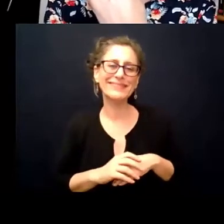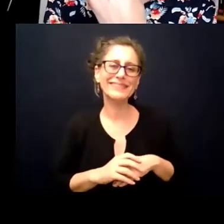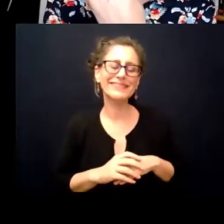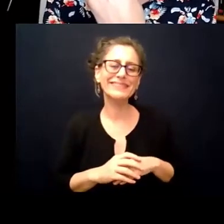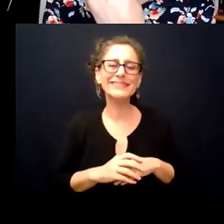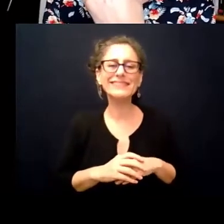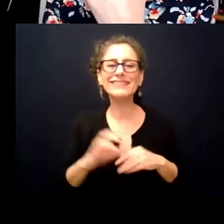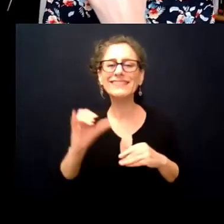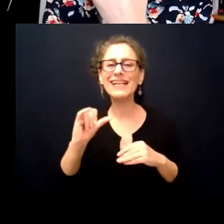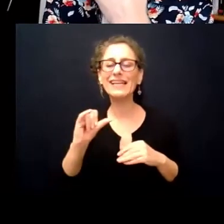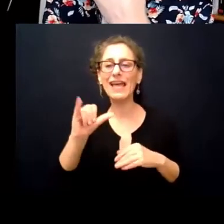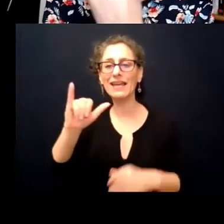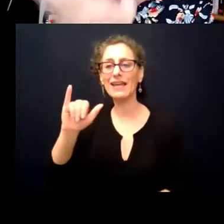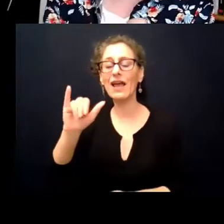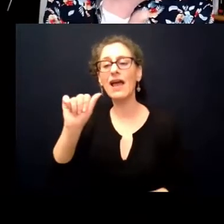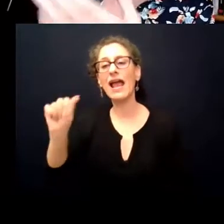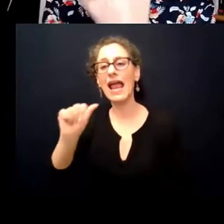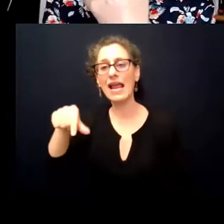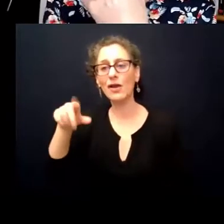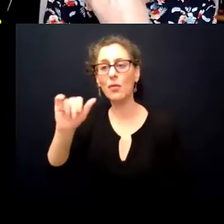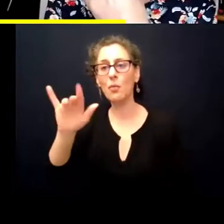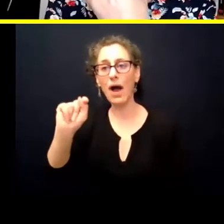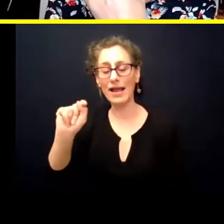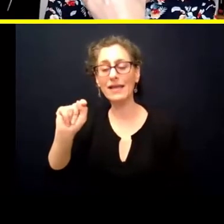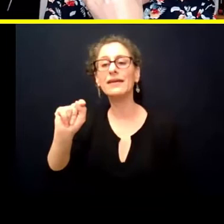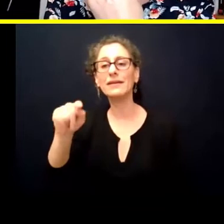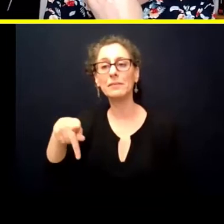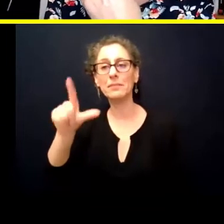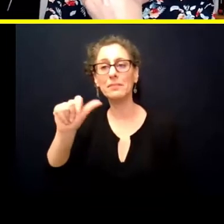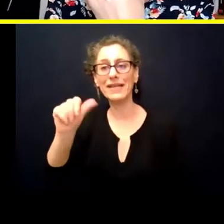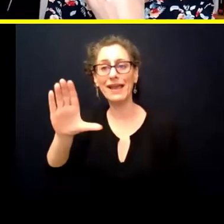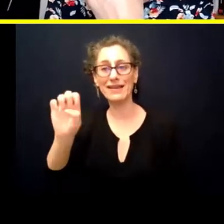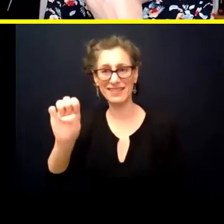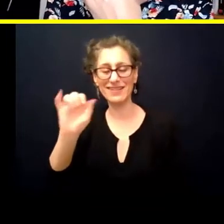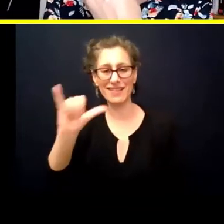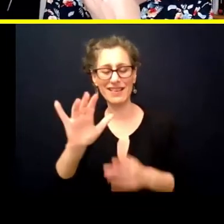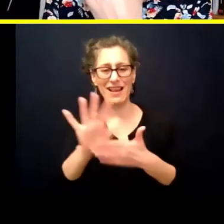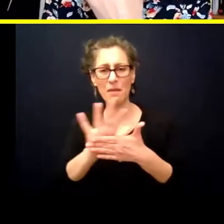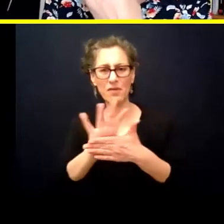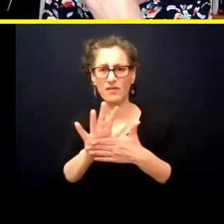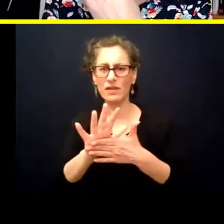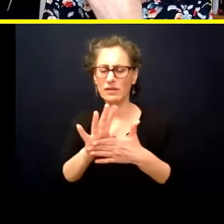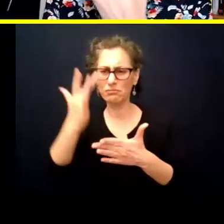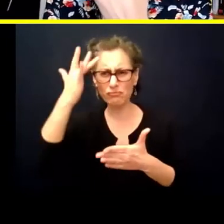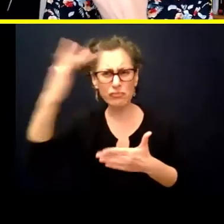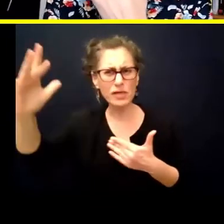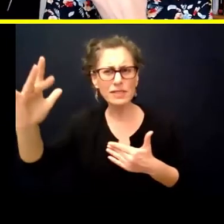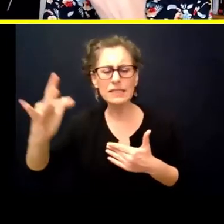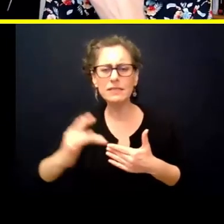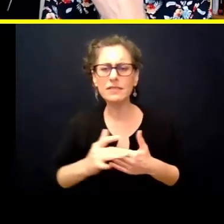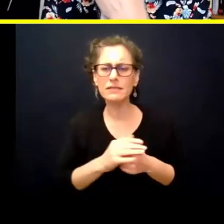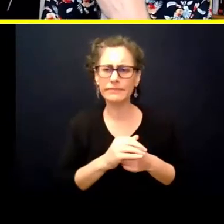Or like in A Quiet Place or films. Yeah, A Quiet Place is another one that does it really brilliantly.